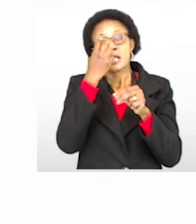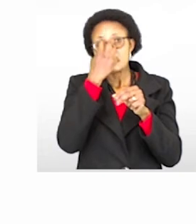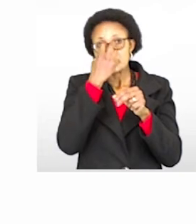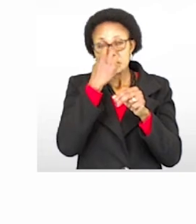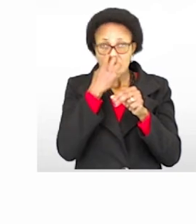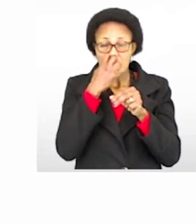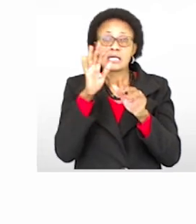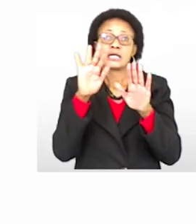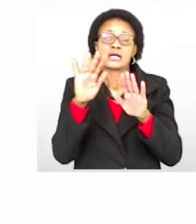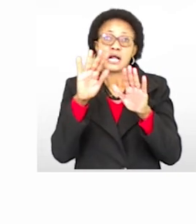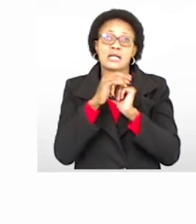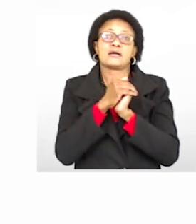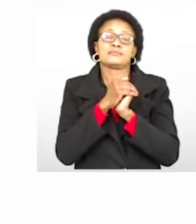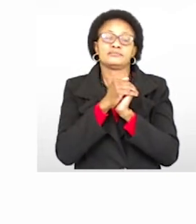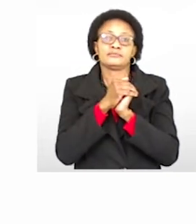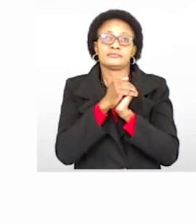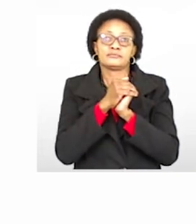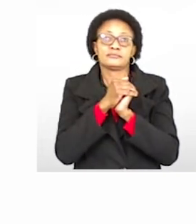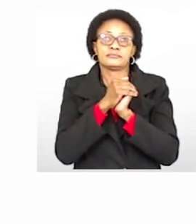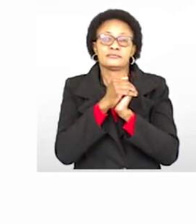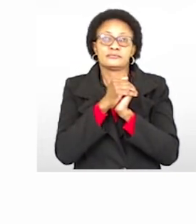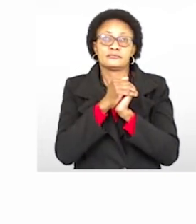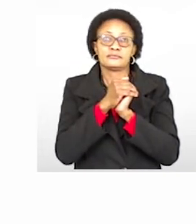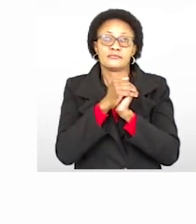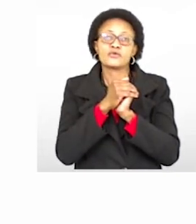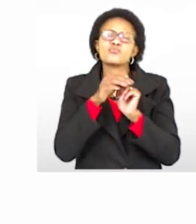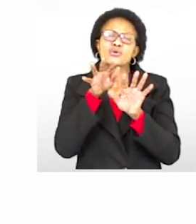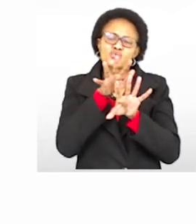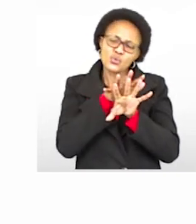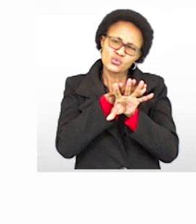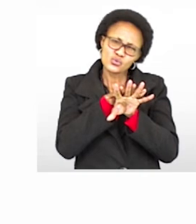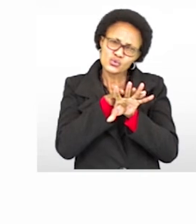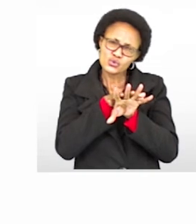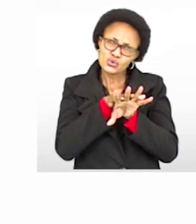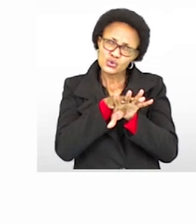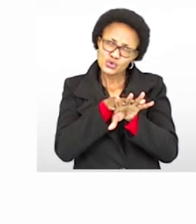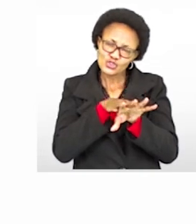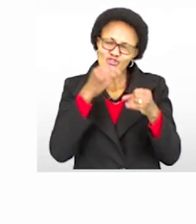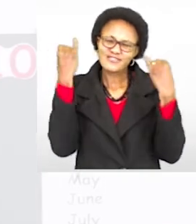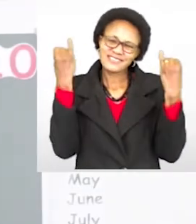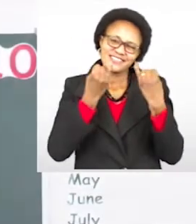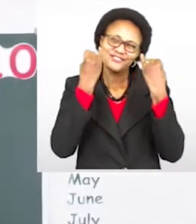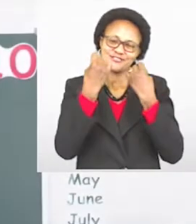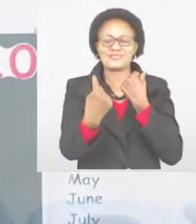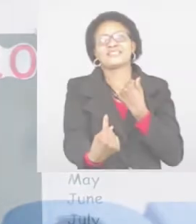get confused. So take your time and enjoy yourselves.